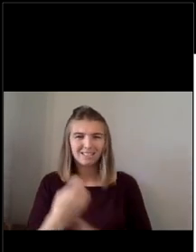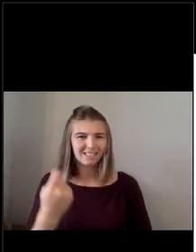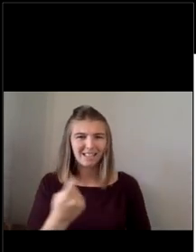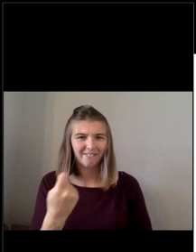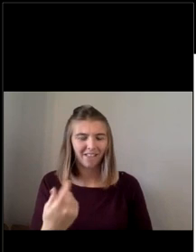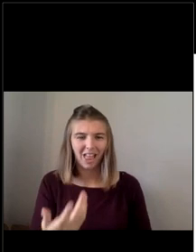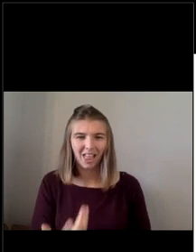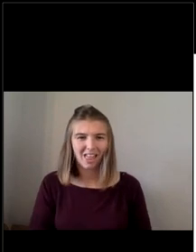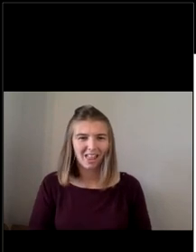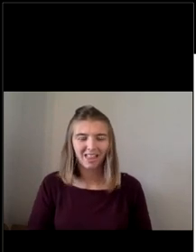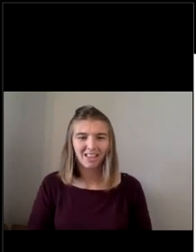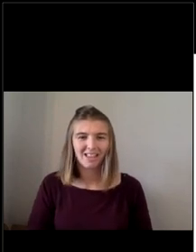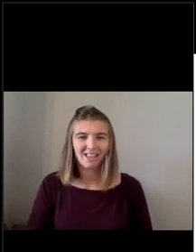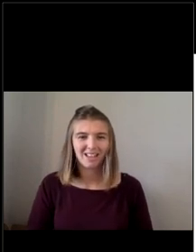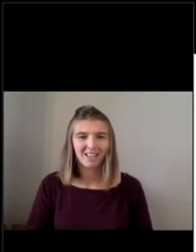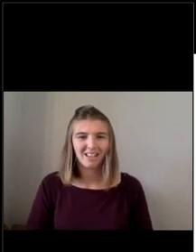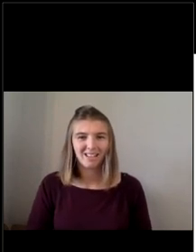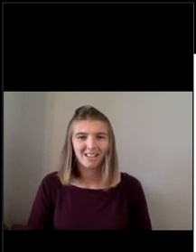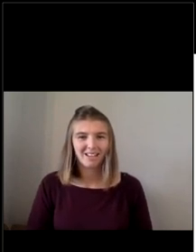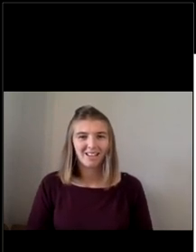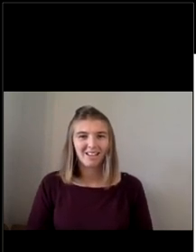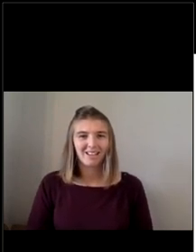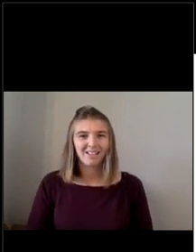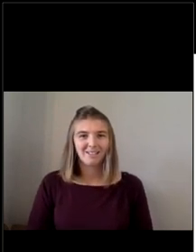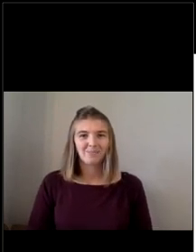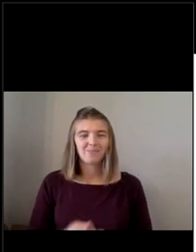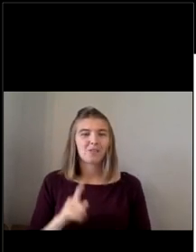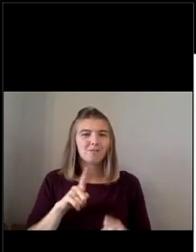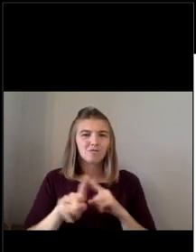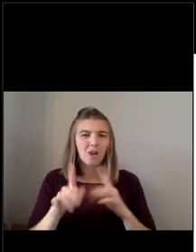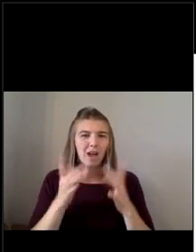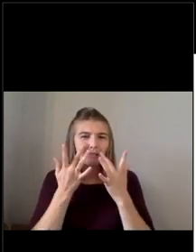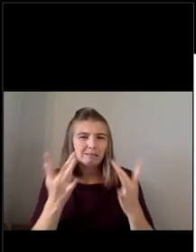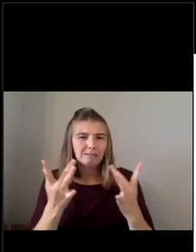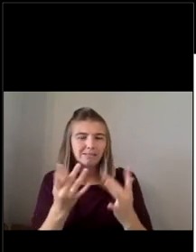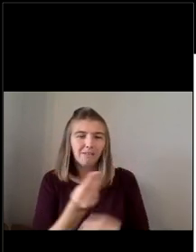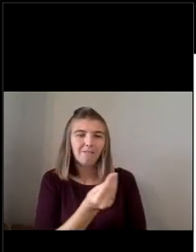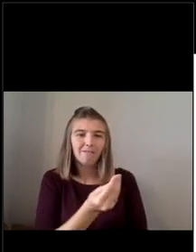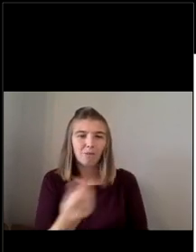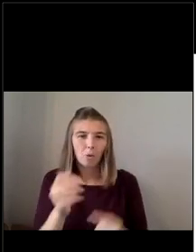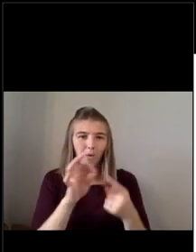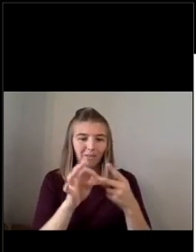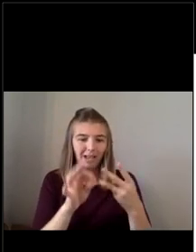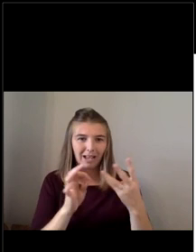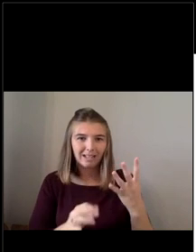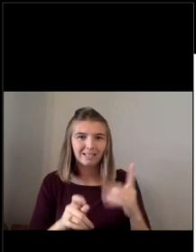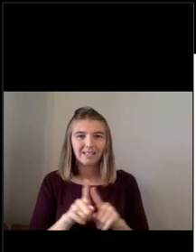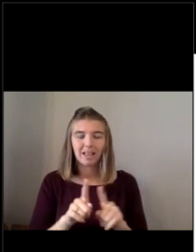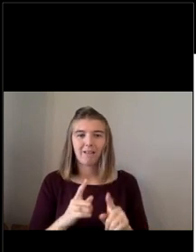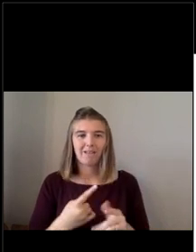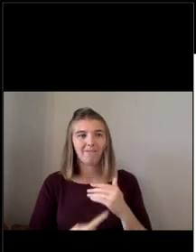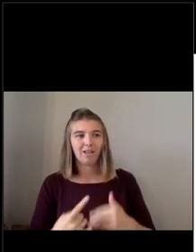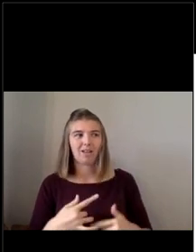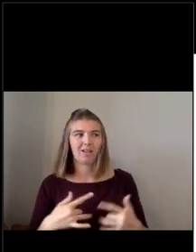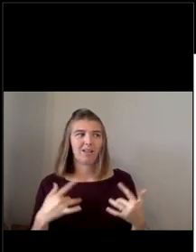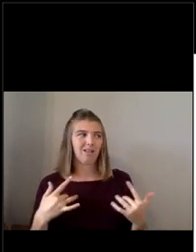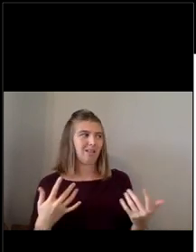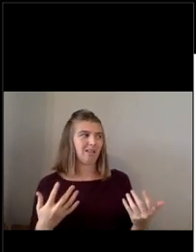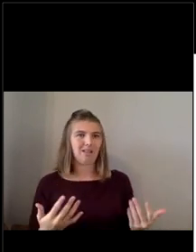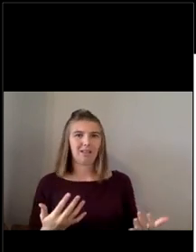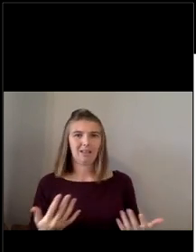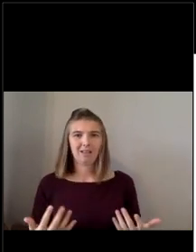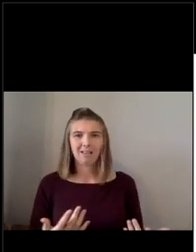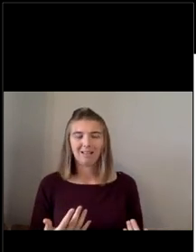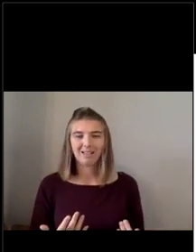Now, I've tried to illustrate just a few of the factors that contribute to one's sense of isolation in academia, and